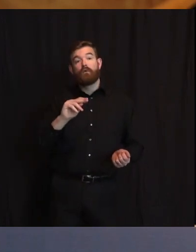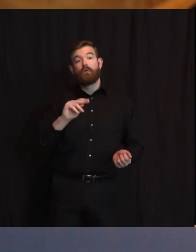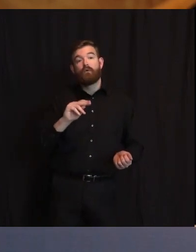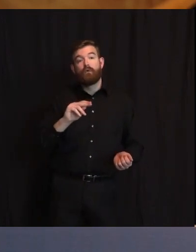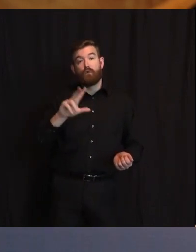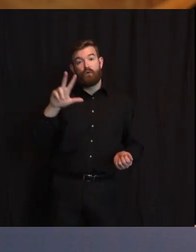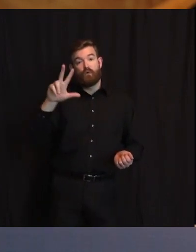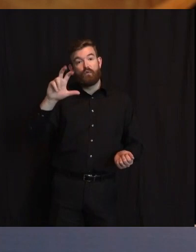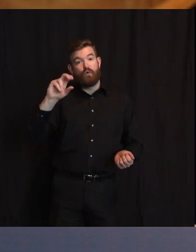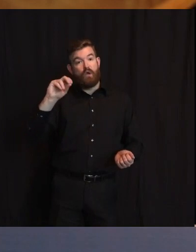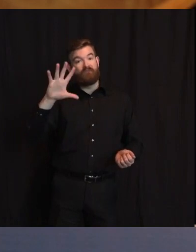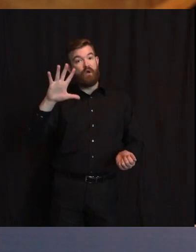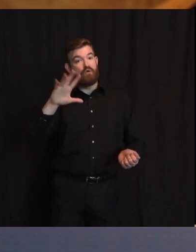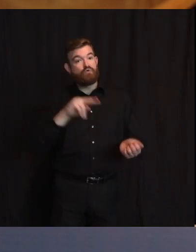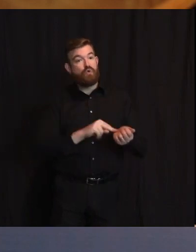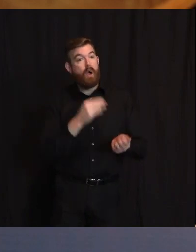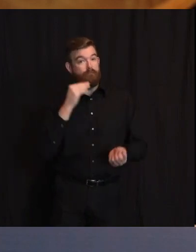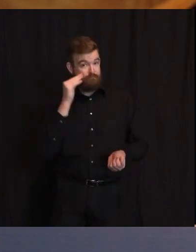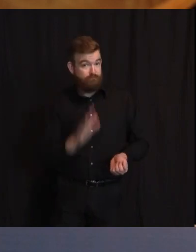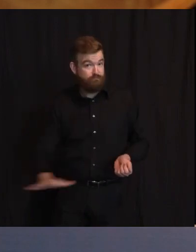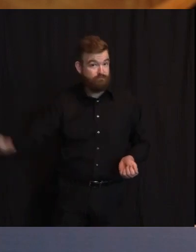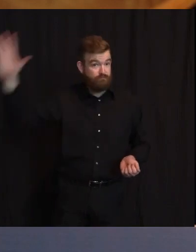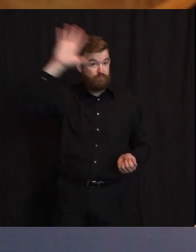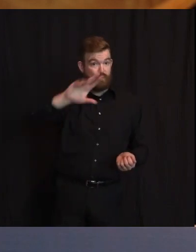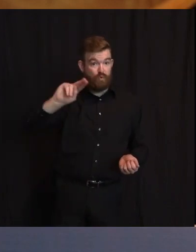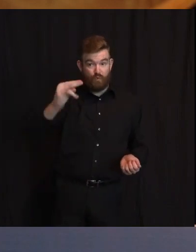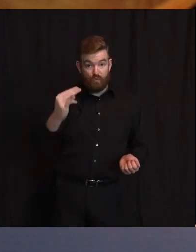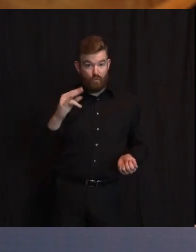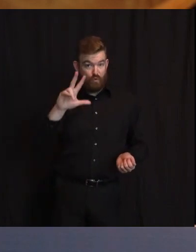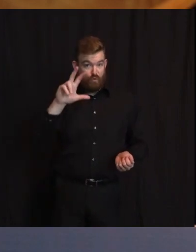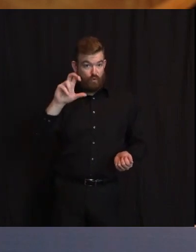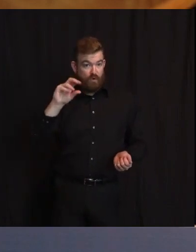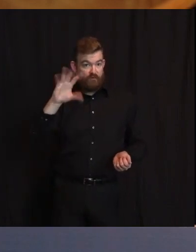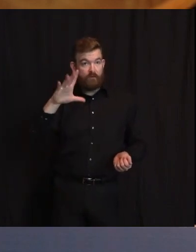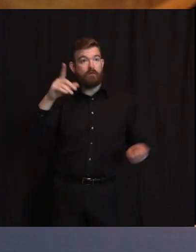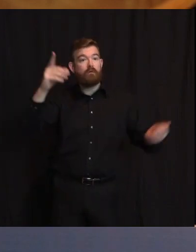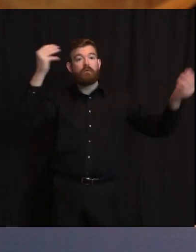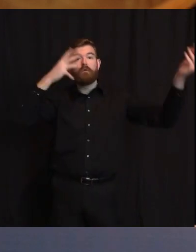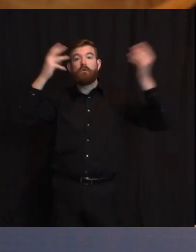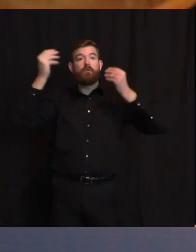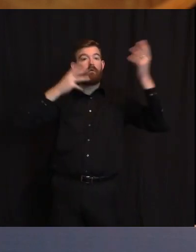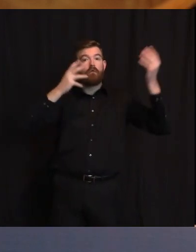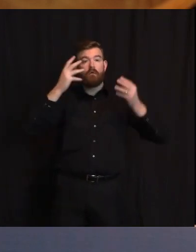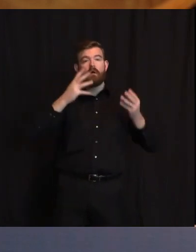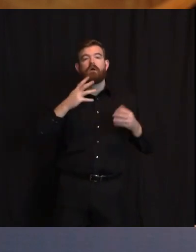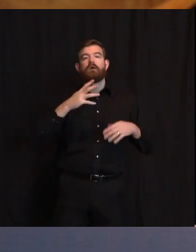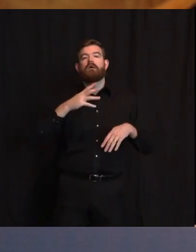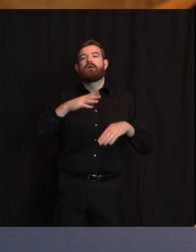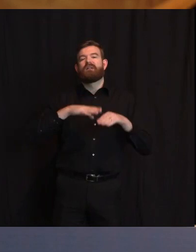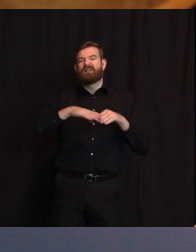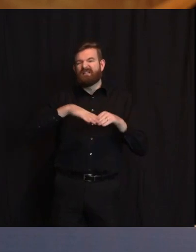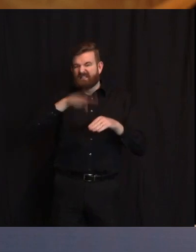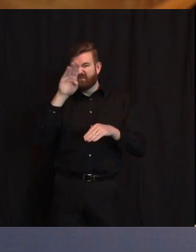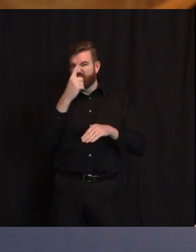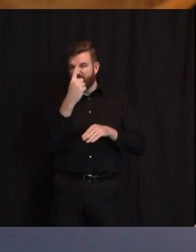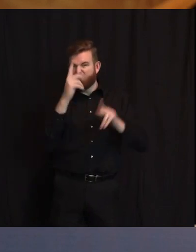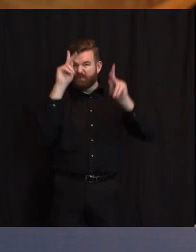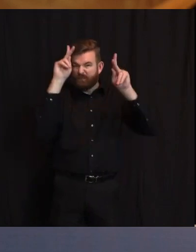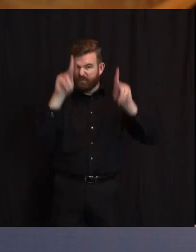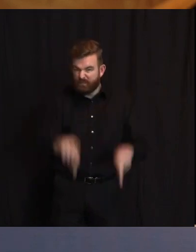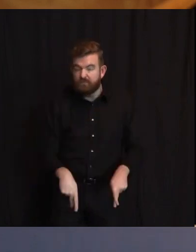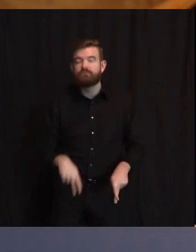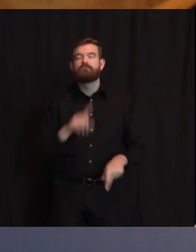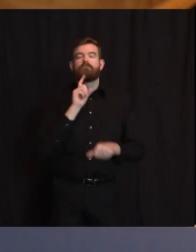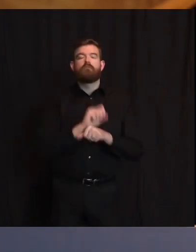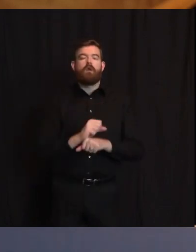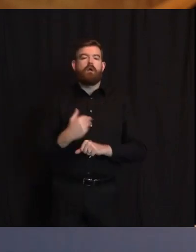right now in the state that are reporting at least one COVID-19 case. There are